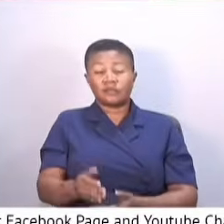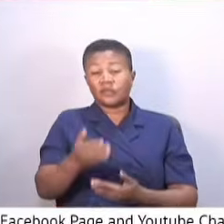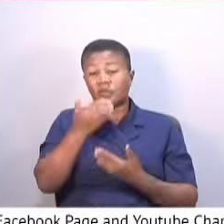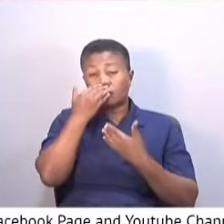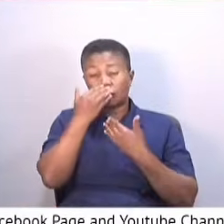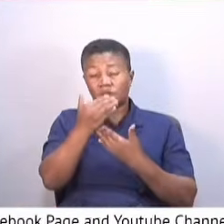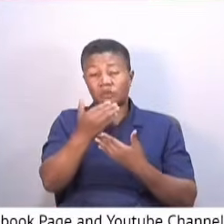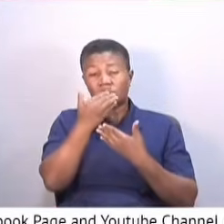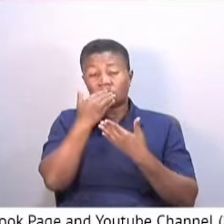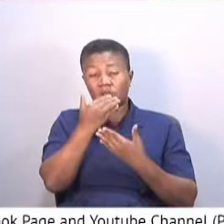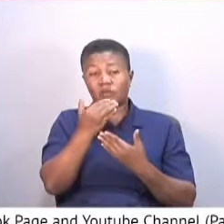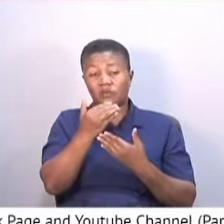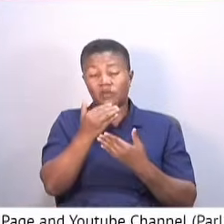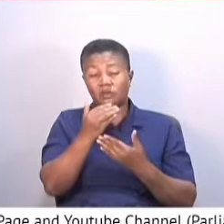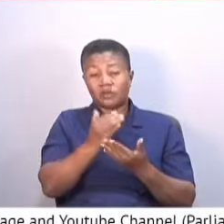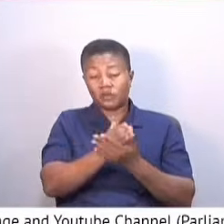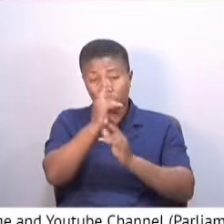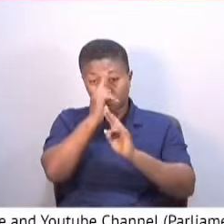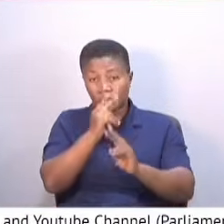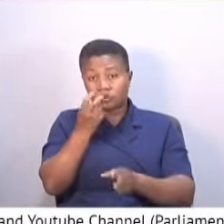Thank you, Right Honourable Speaker.